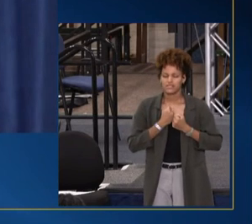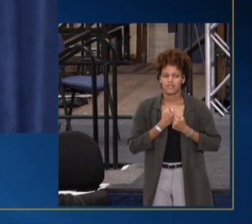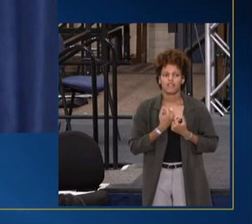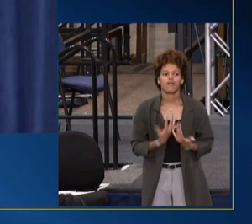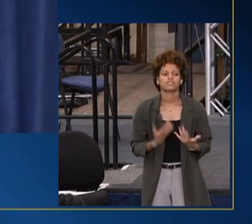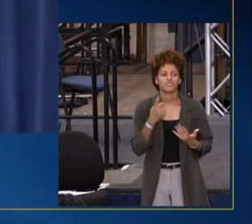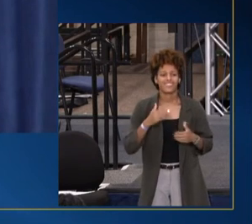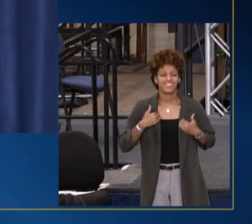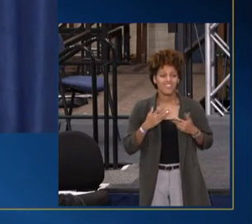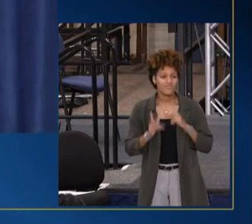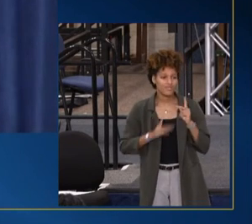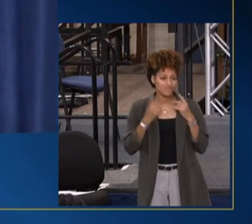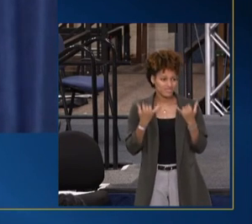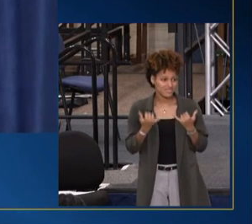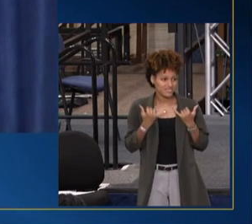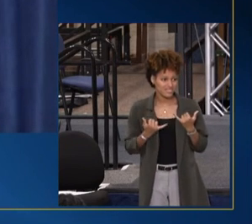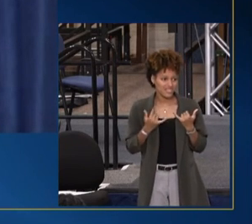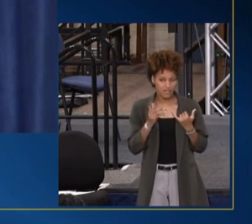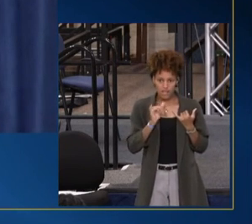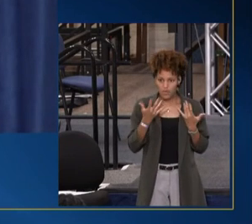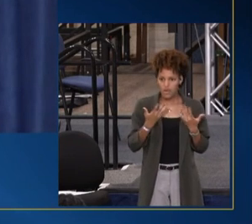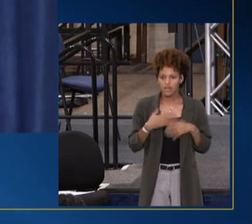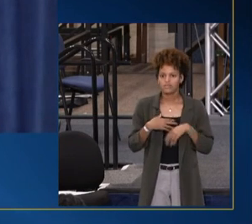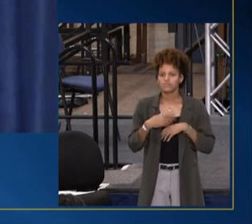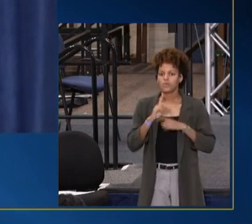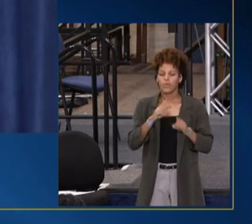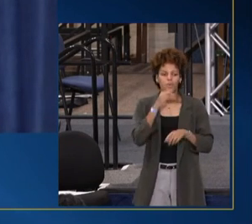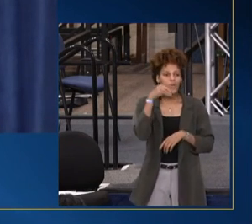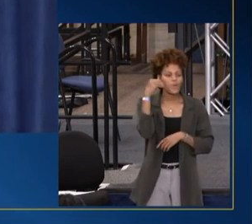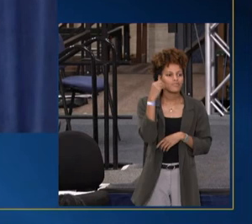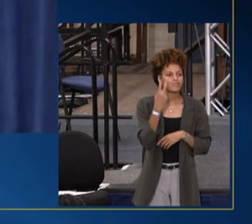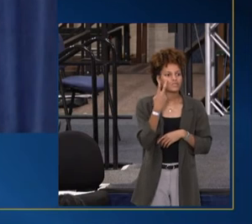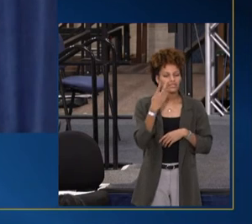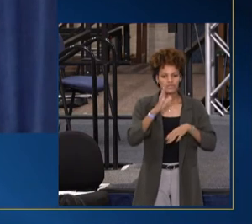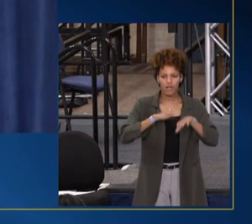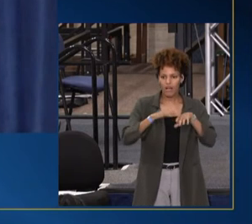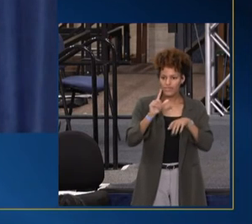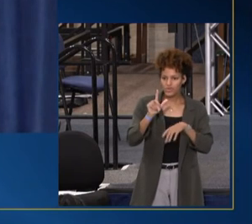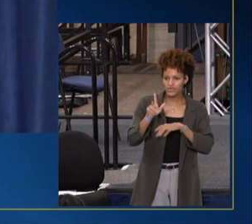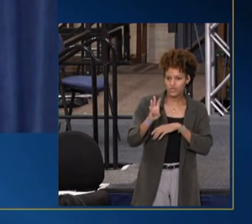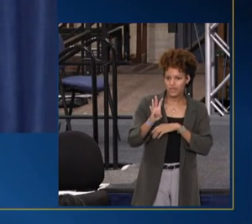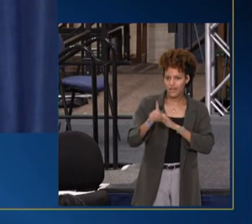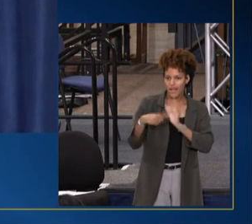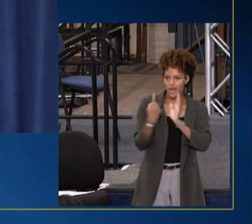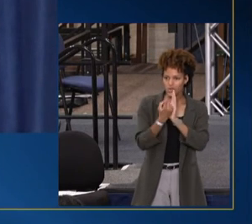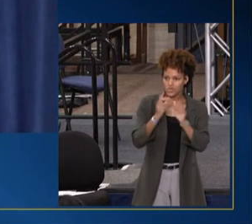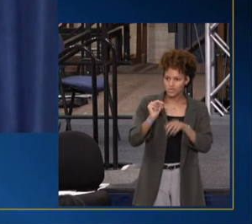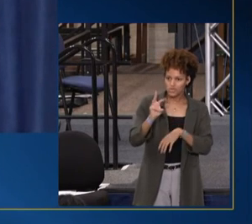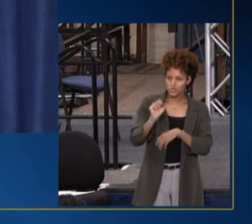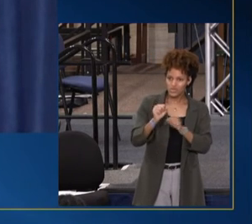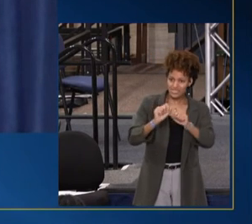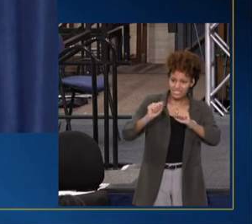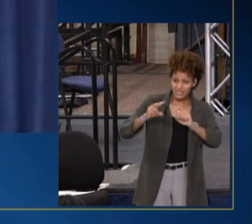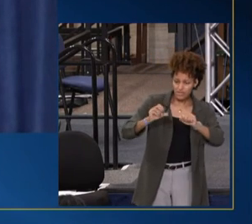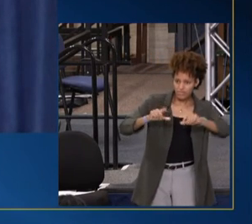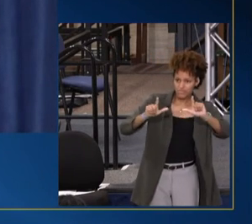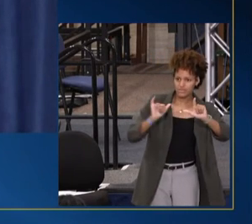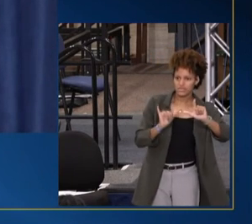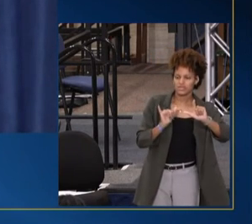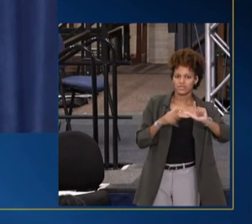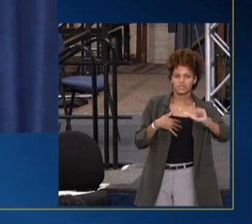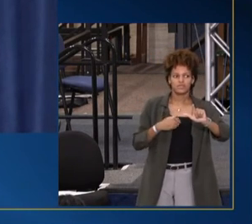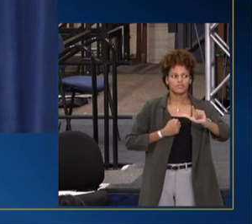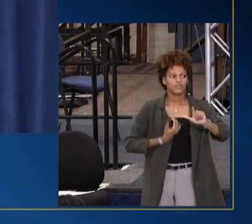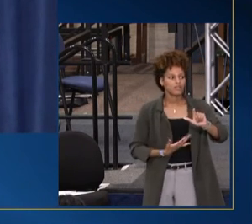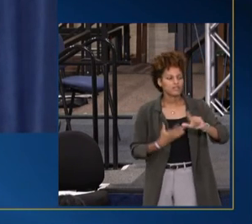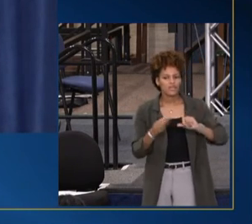people. And that looks like coming home and seeing it on the 24-hour news service, where once again, LGBTQ people